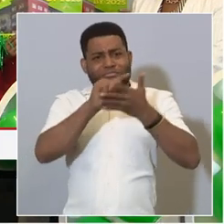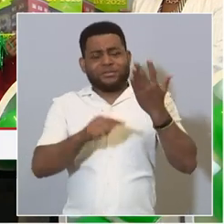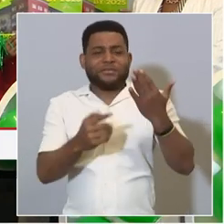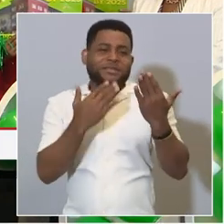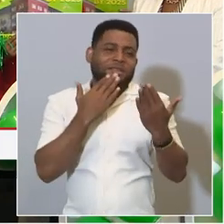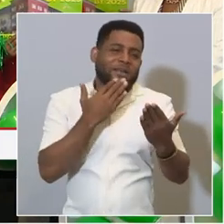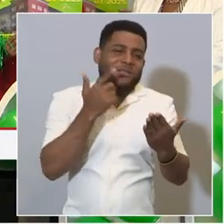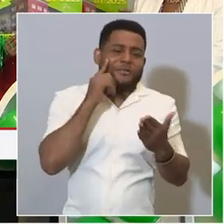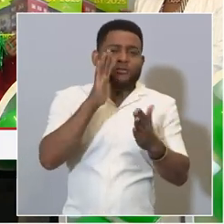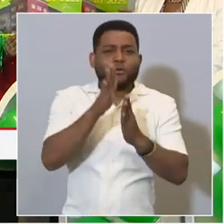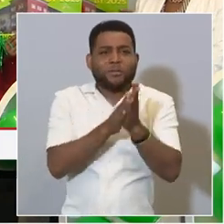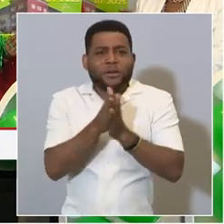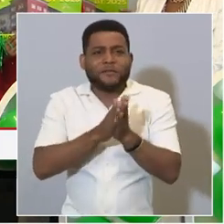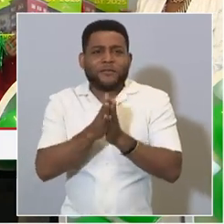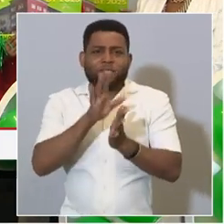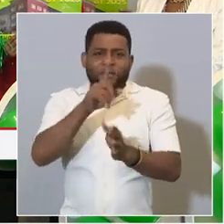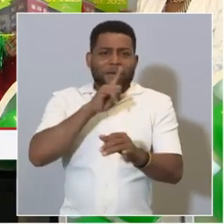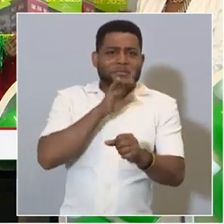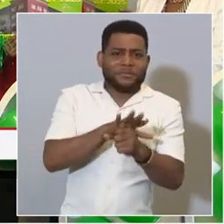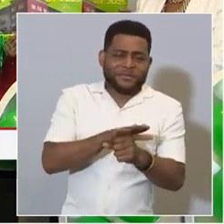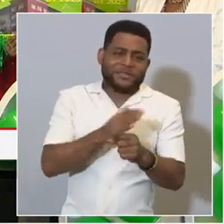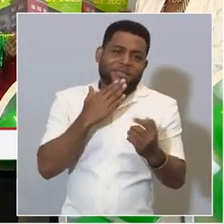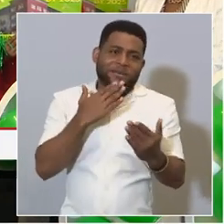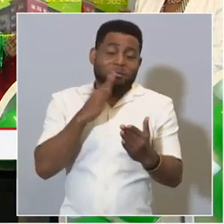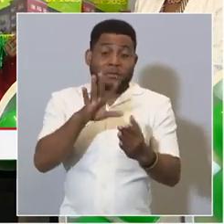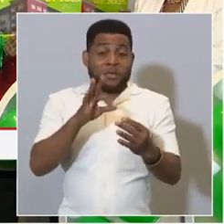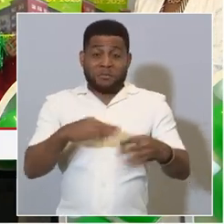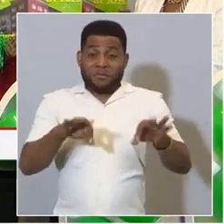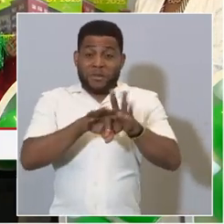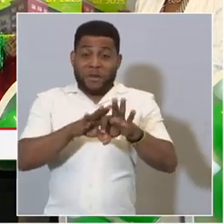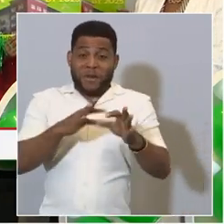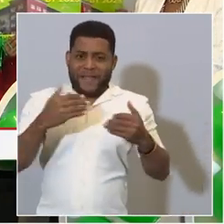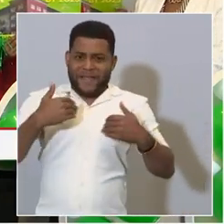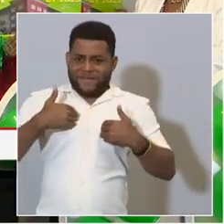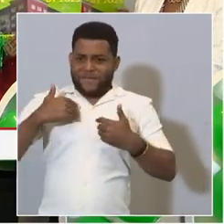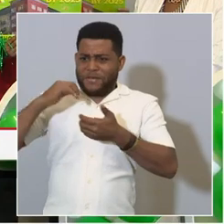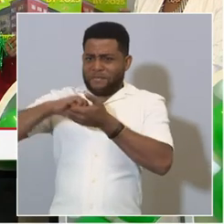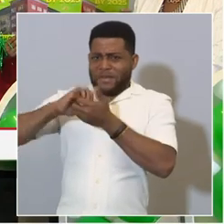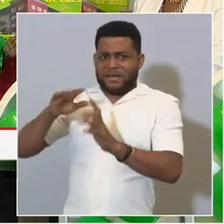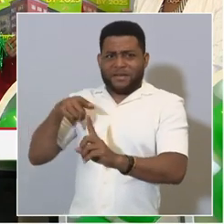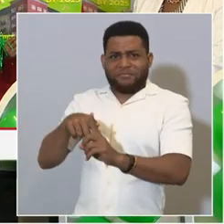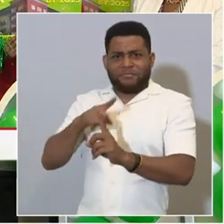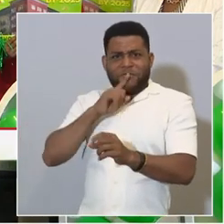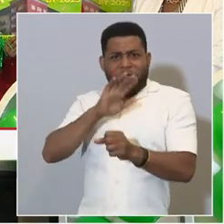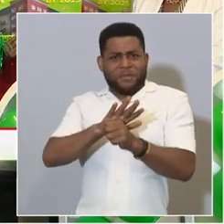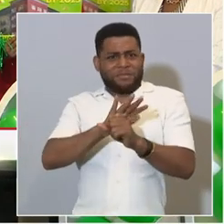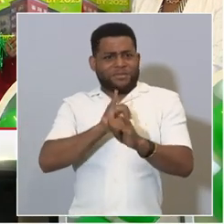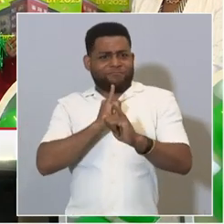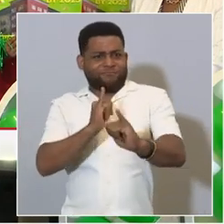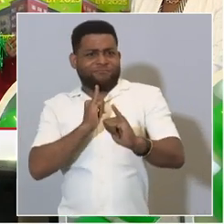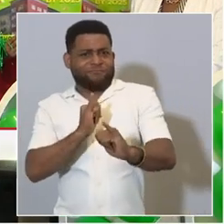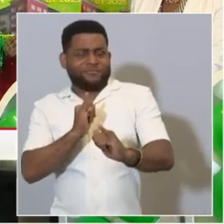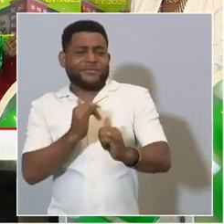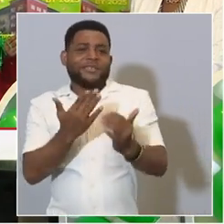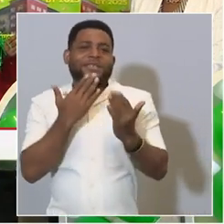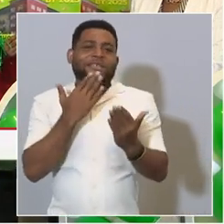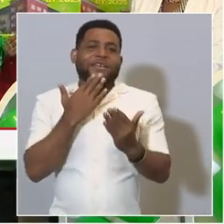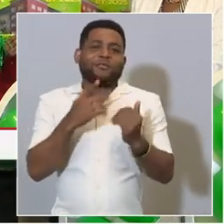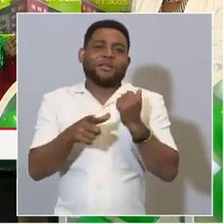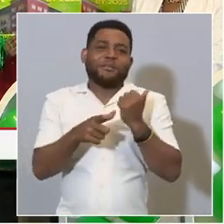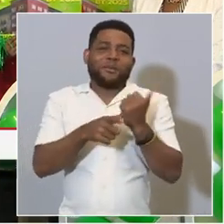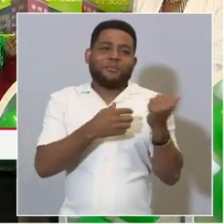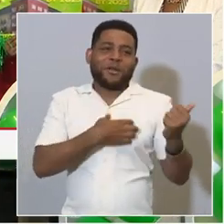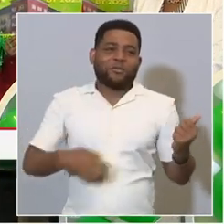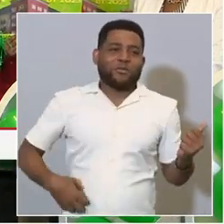it helps to have partners just as committed as we are. I want to especially thank Deputy Mayor Nina Albert and the DEMPED team,